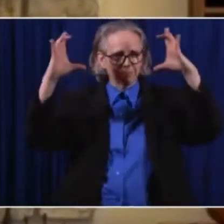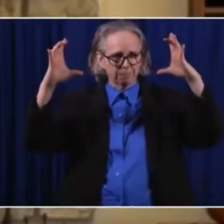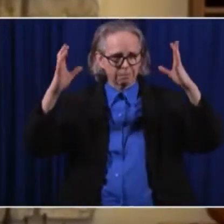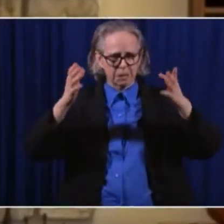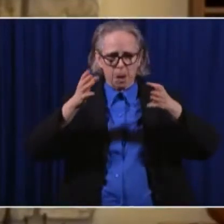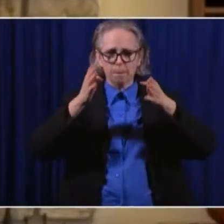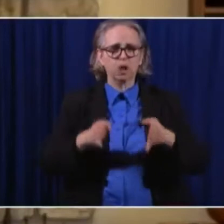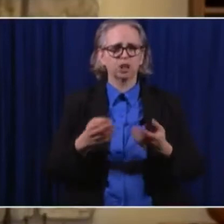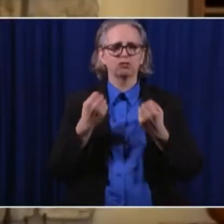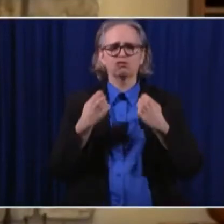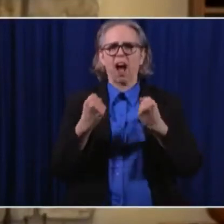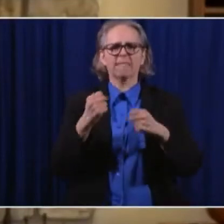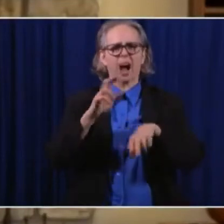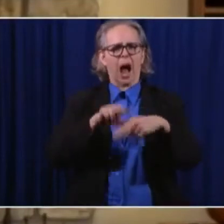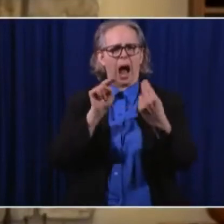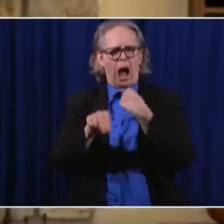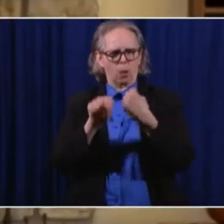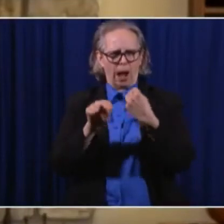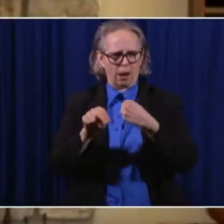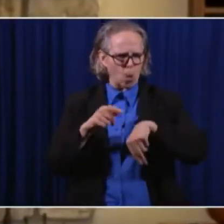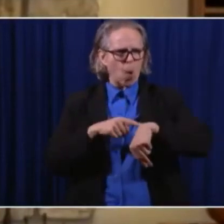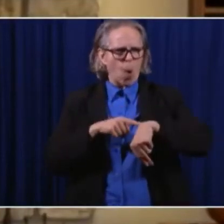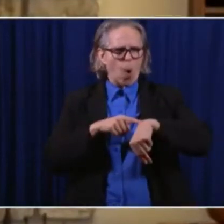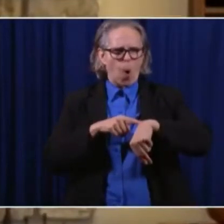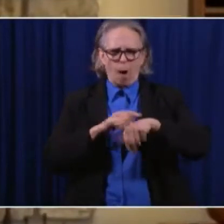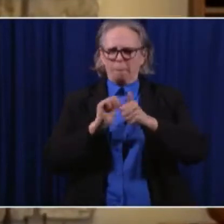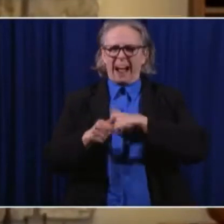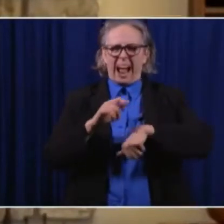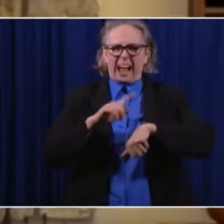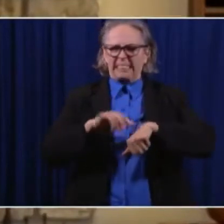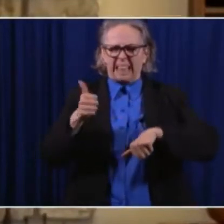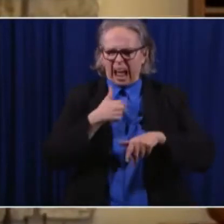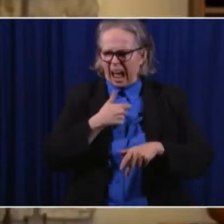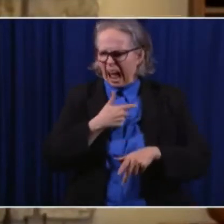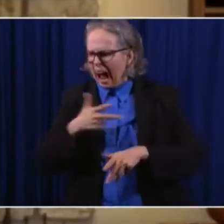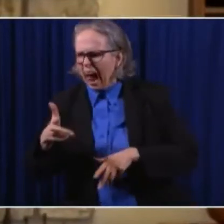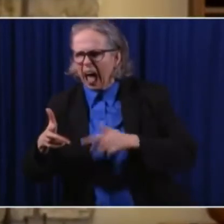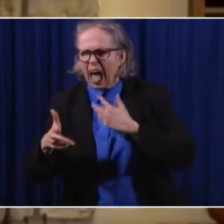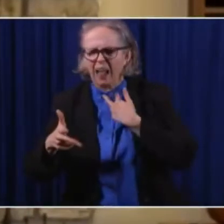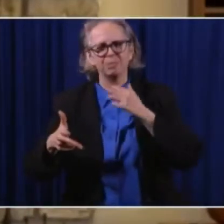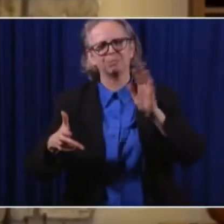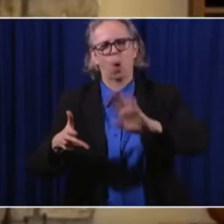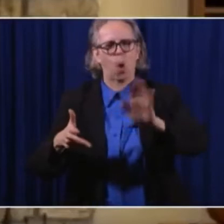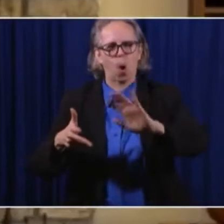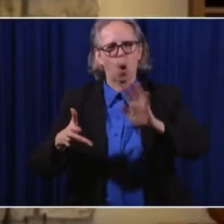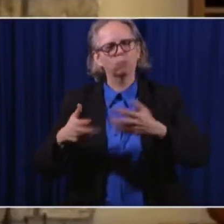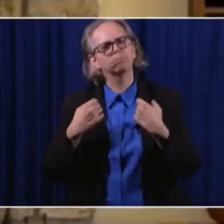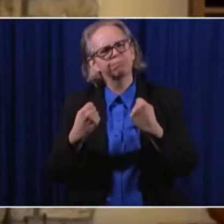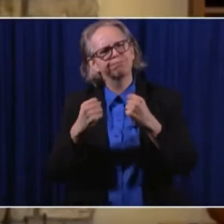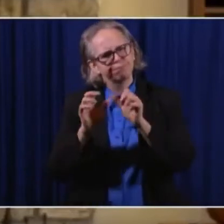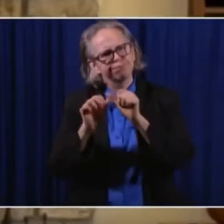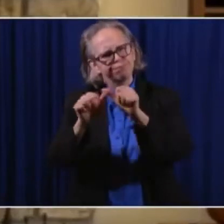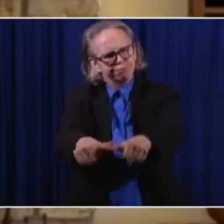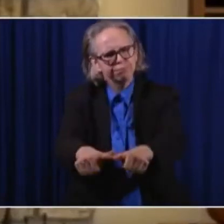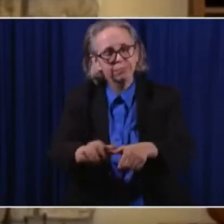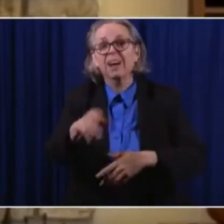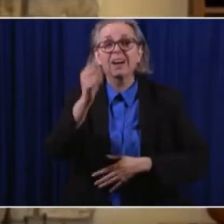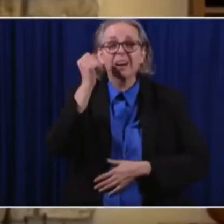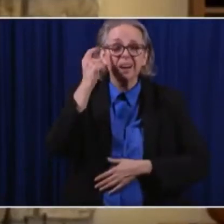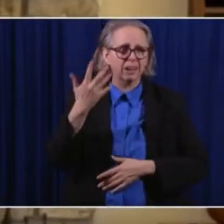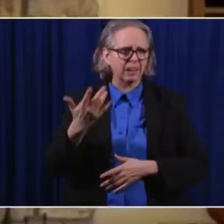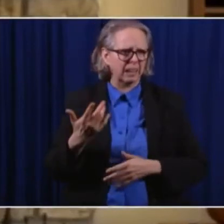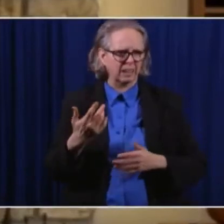not really anticipating they're going to get pulled over unless they're doing something else. But let's say there's somebody, there's a group of people coming